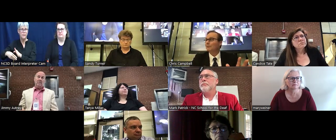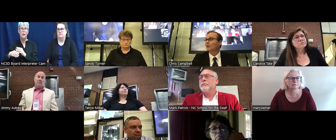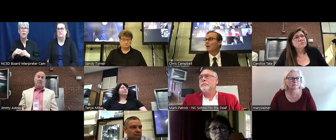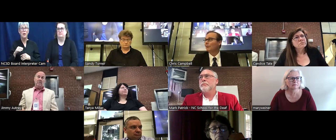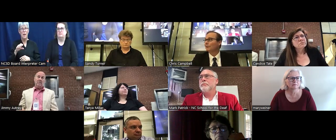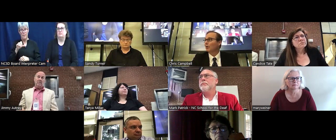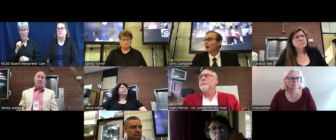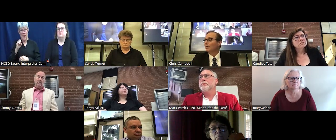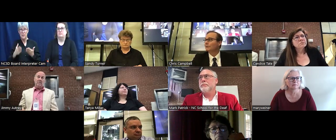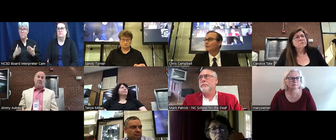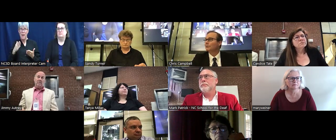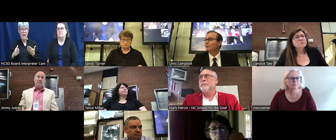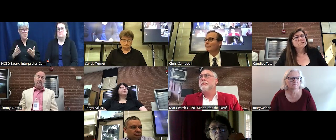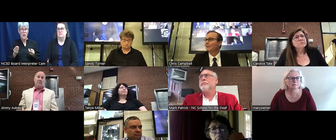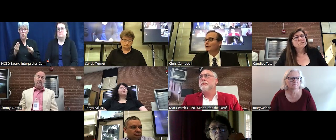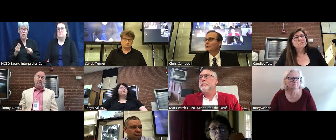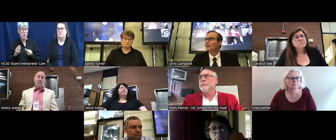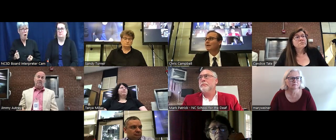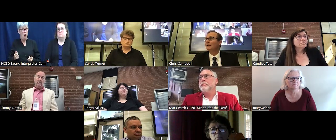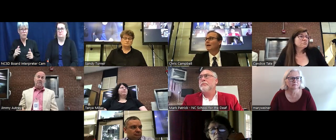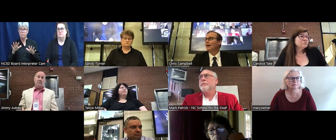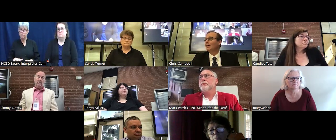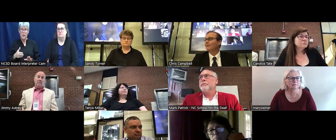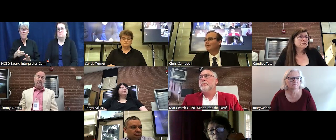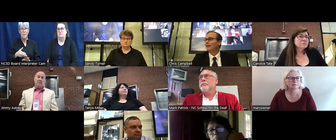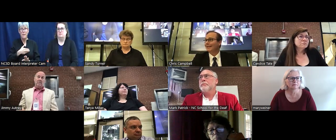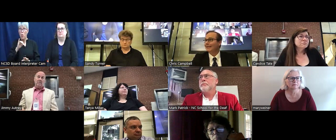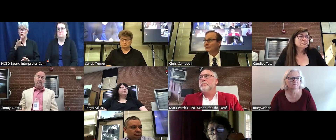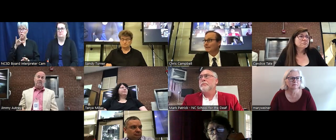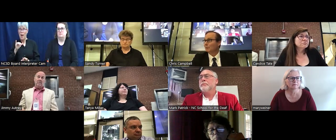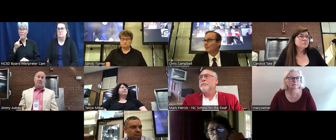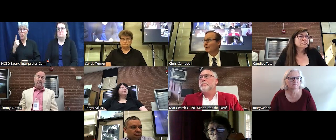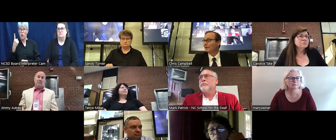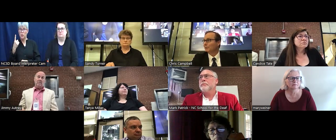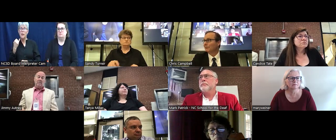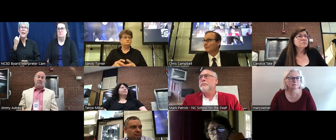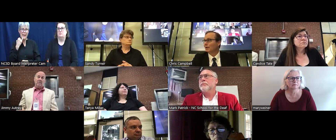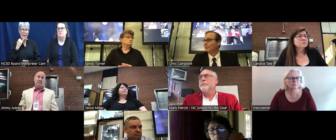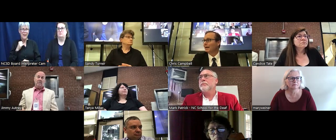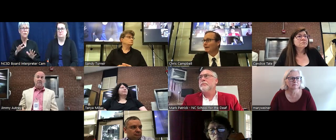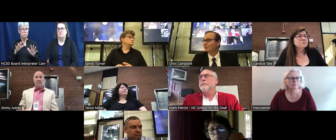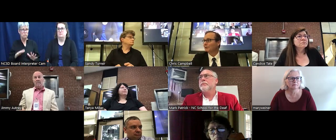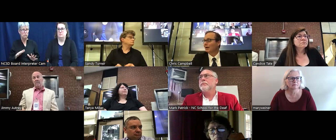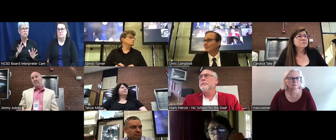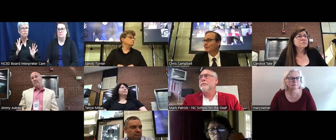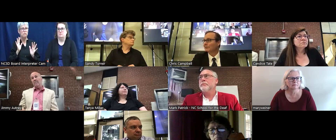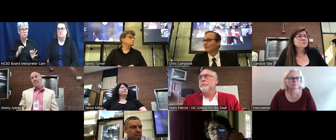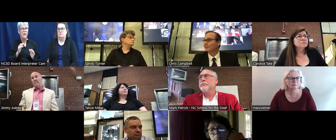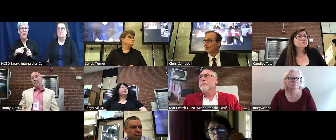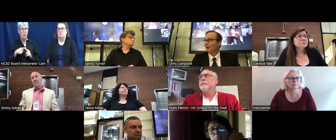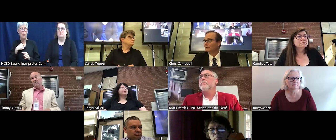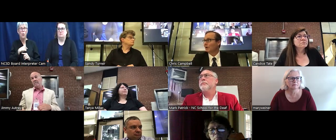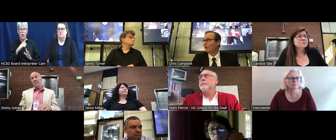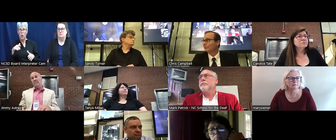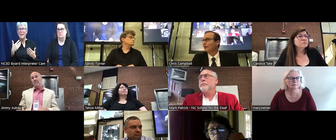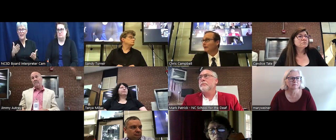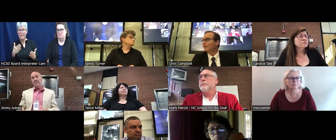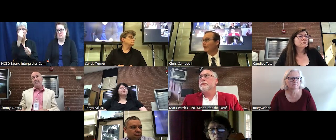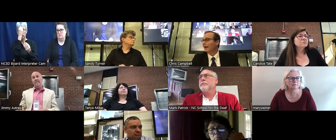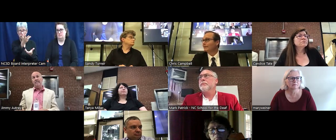be resolved prior to July 1st. If it is, then we'll provide you with a full update after July 1st. If it's not